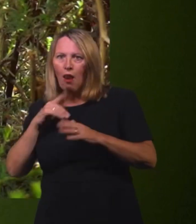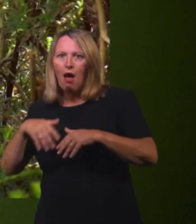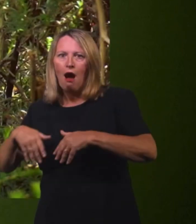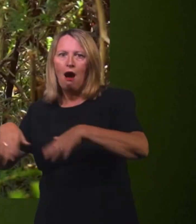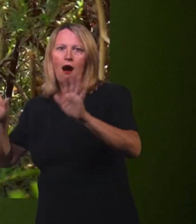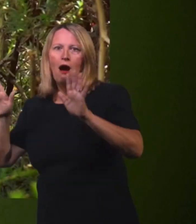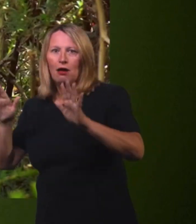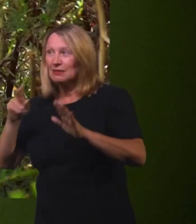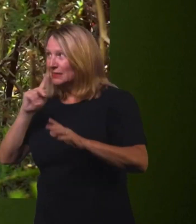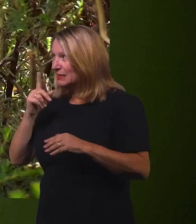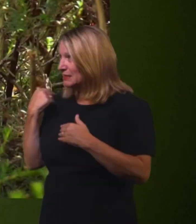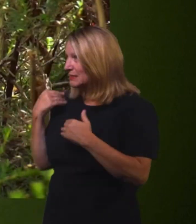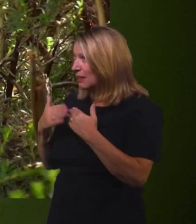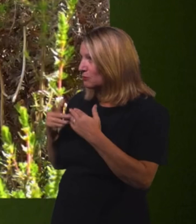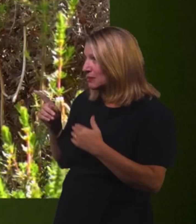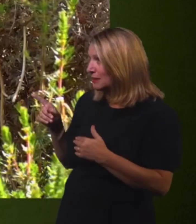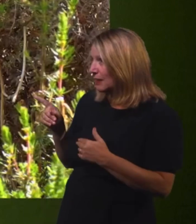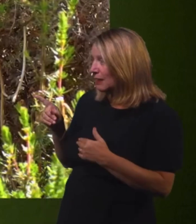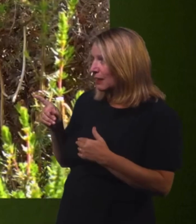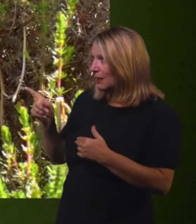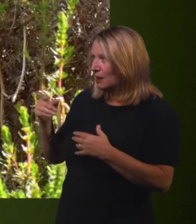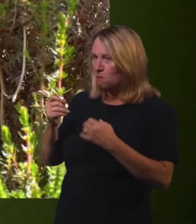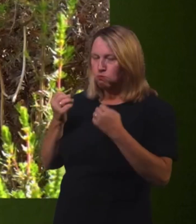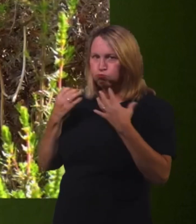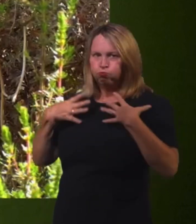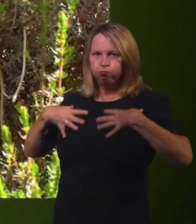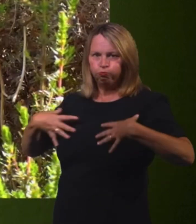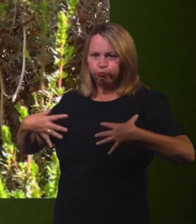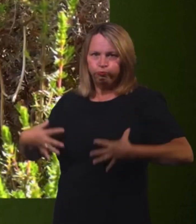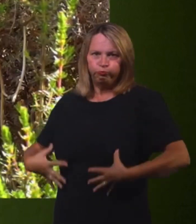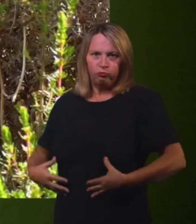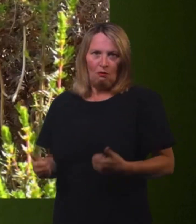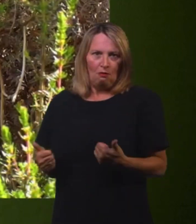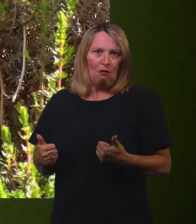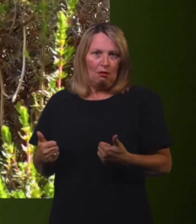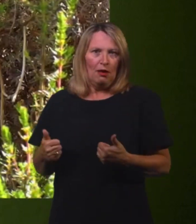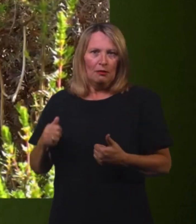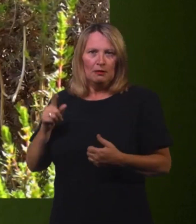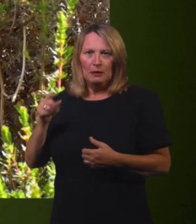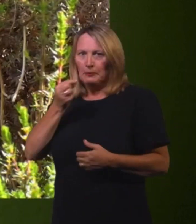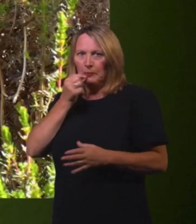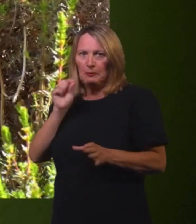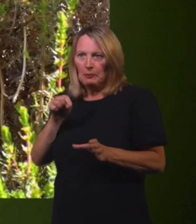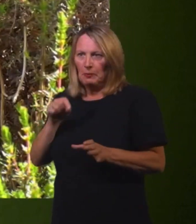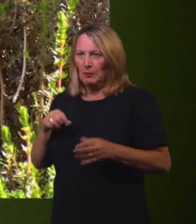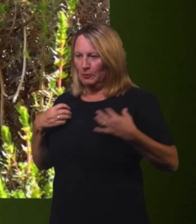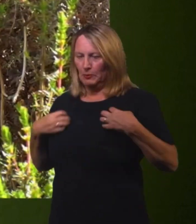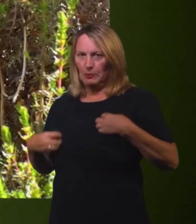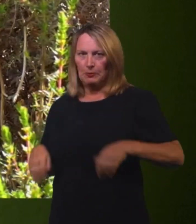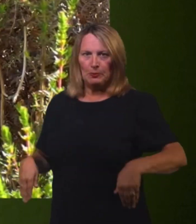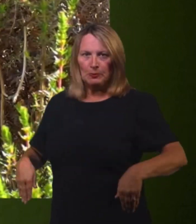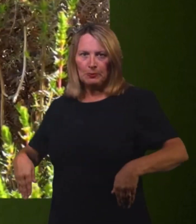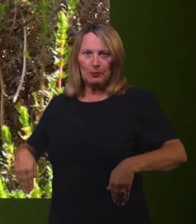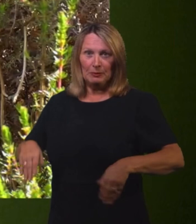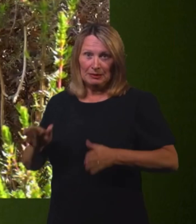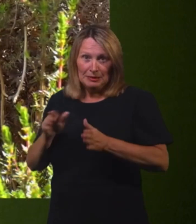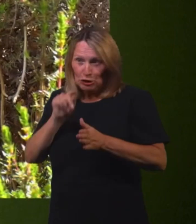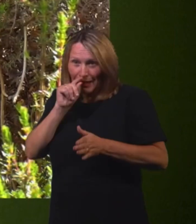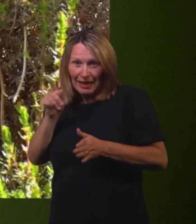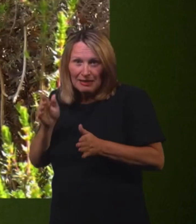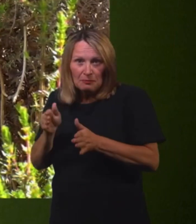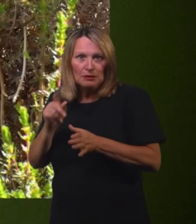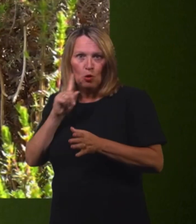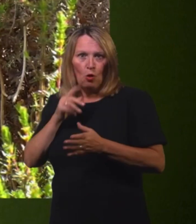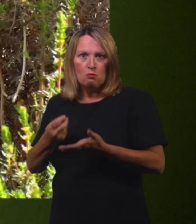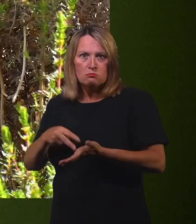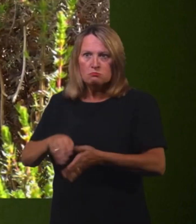by Saturday, they're certainly a lot fluffier. You can still see their prominent gape flanges there, indicating they're chicks, but they were active on their feet and they'd started